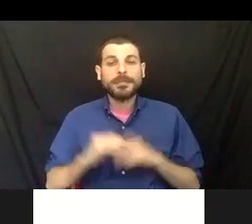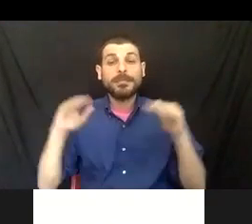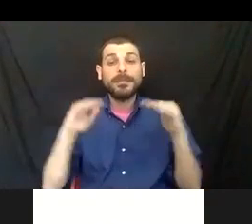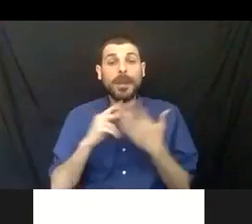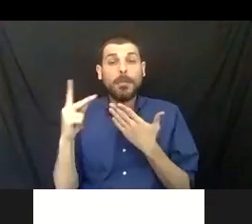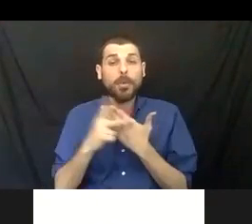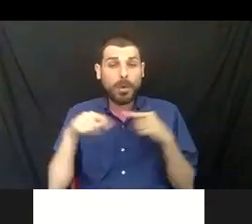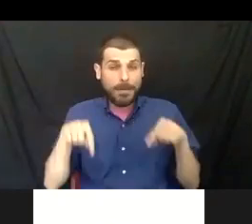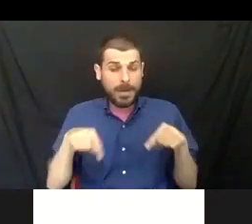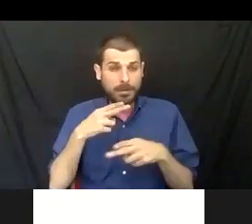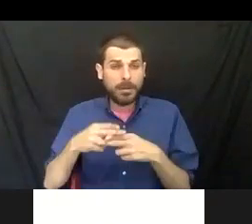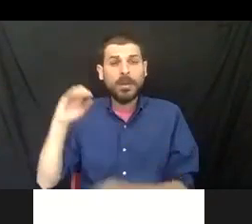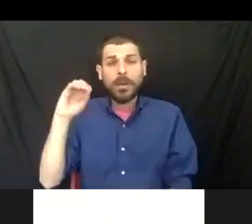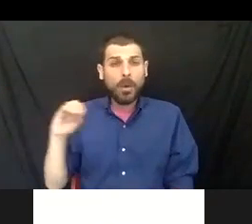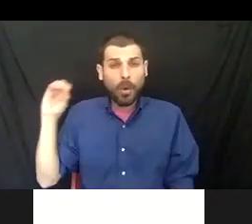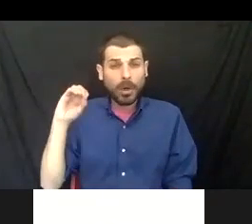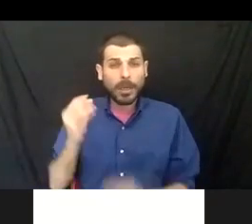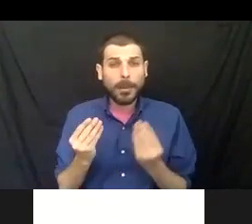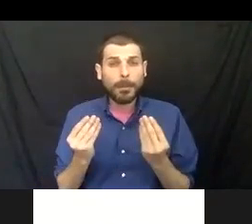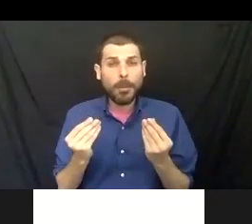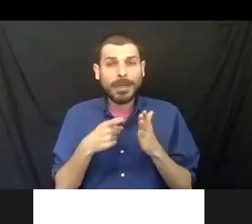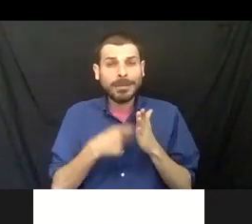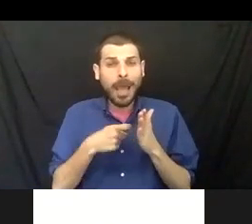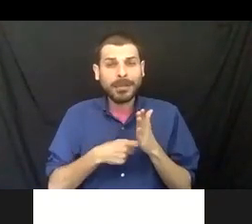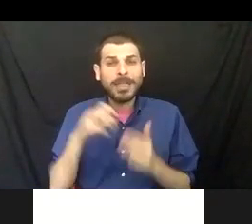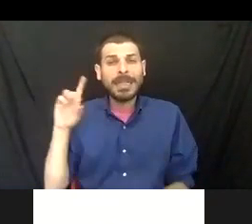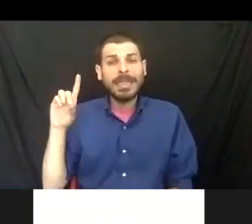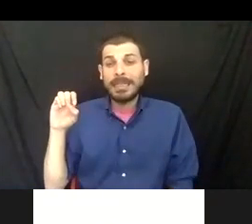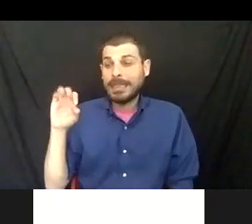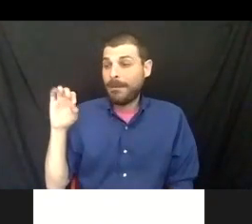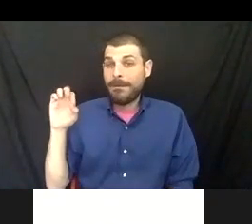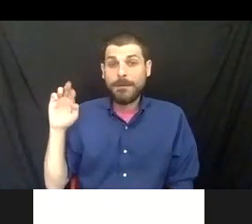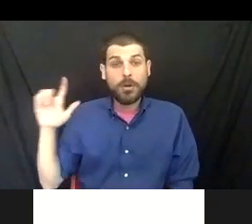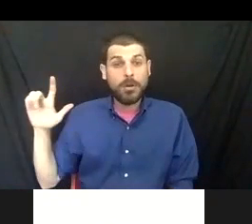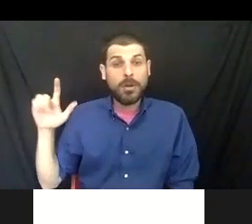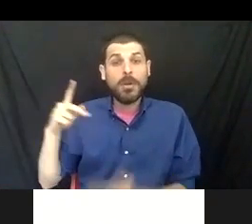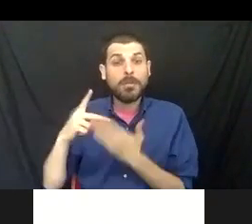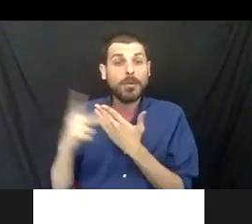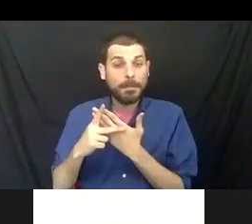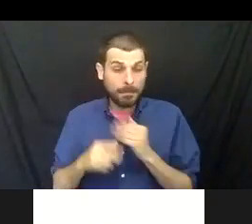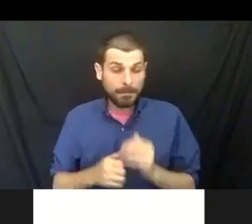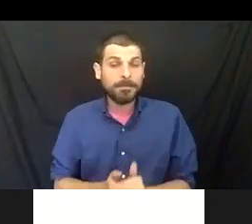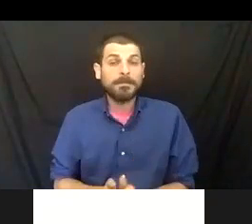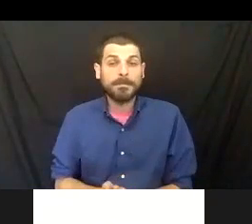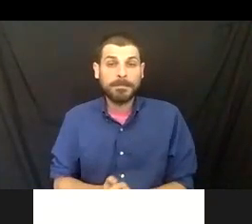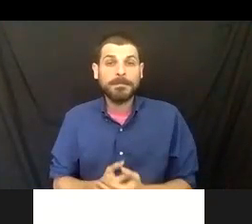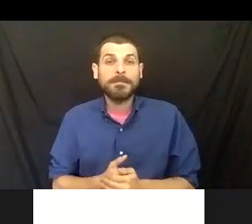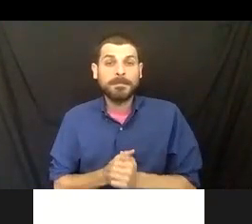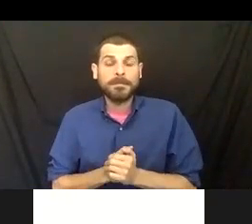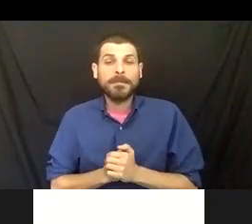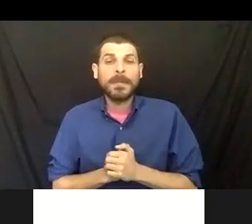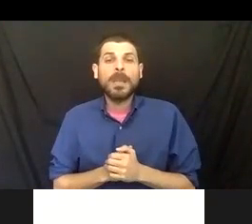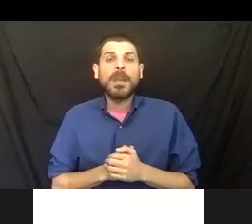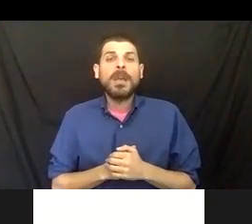Oregon is the Oregon Property Tax Deferral Program. It's for senior citizens who are